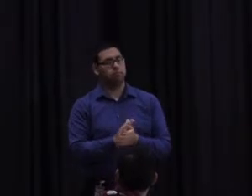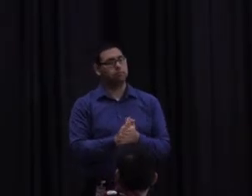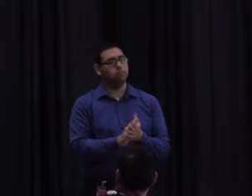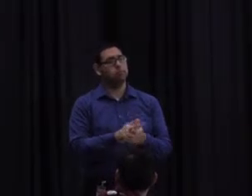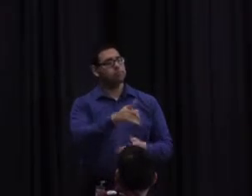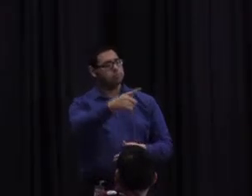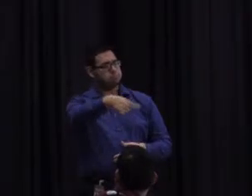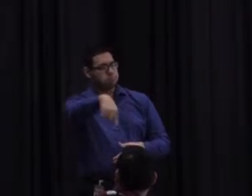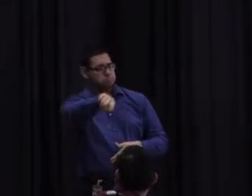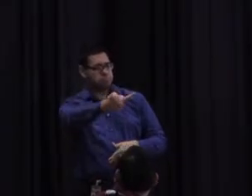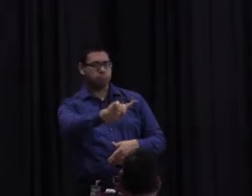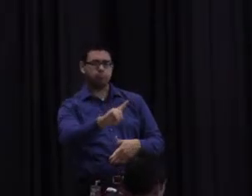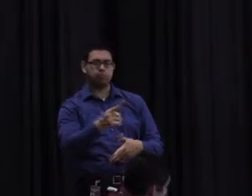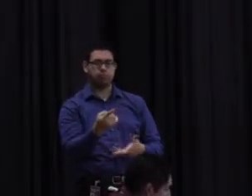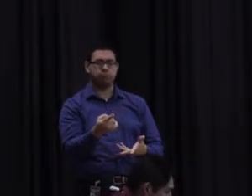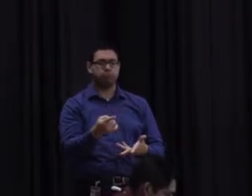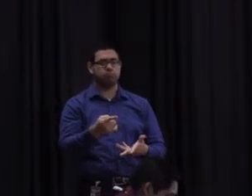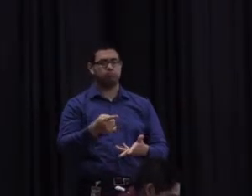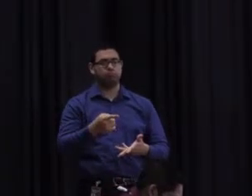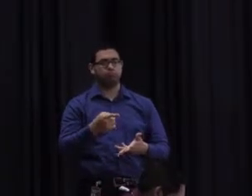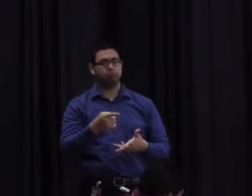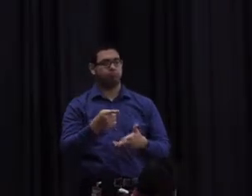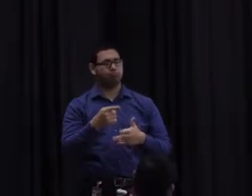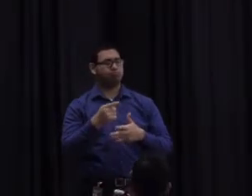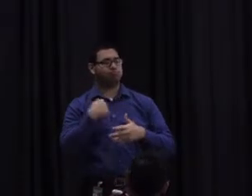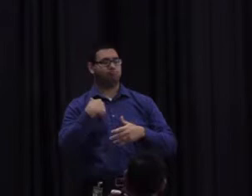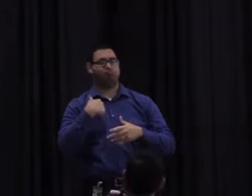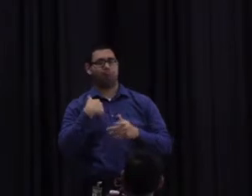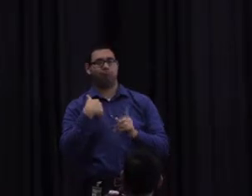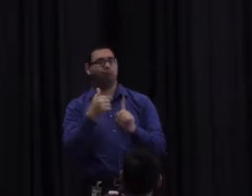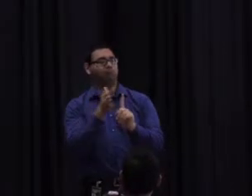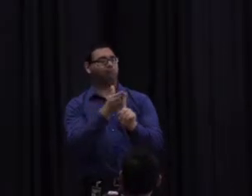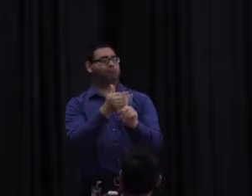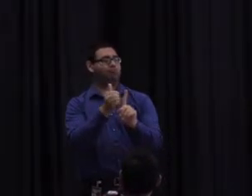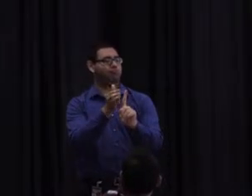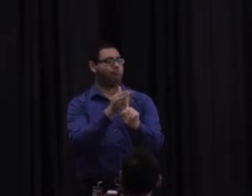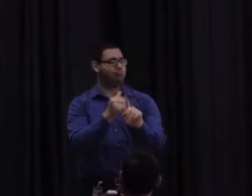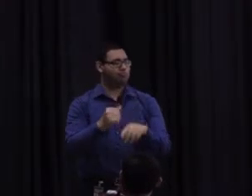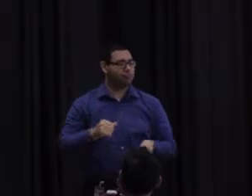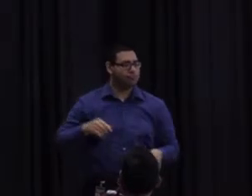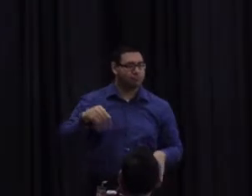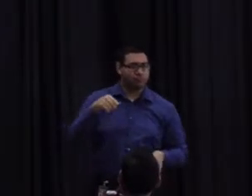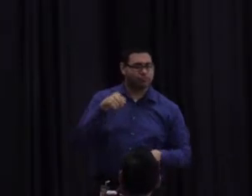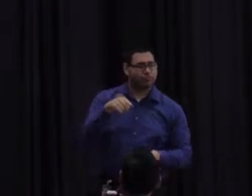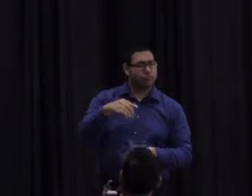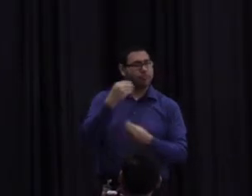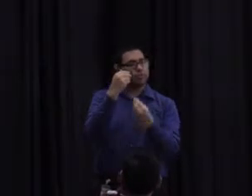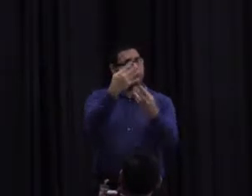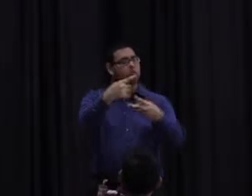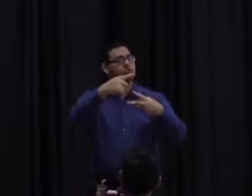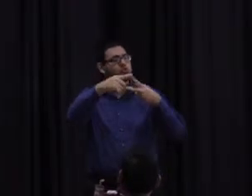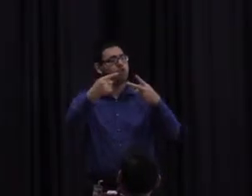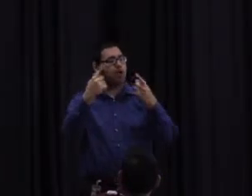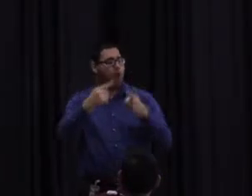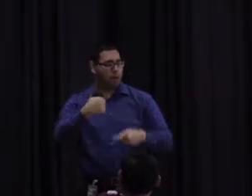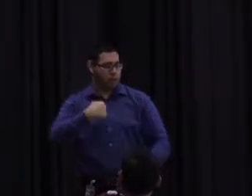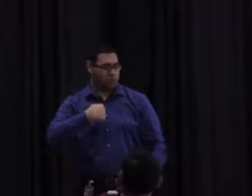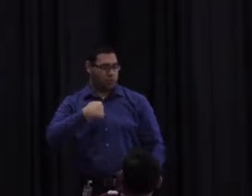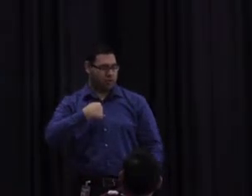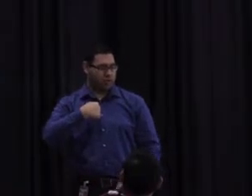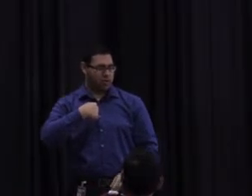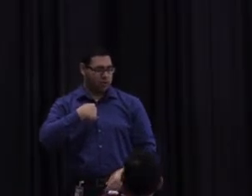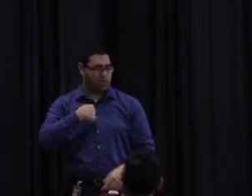While you're being amused by that, I can tell you that 2 things have happened to me